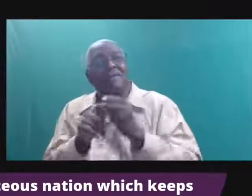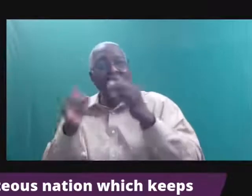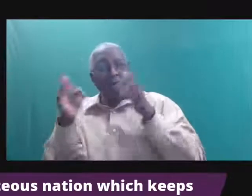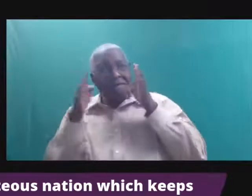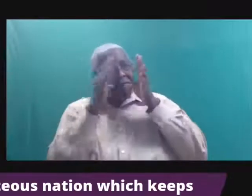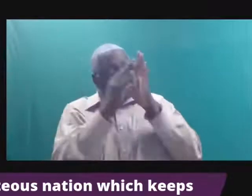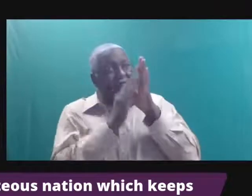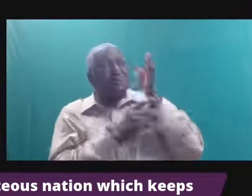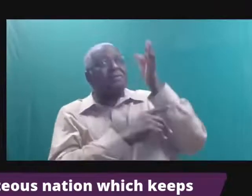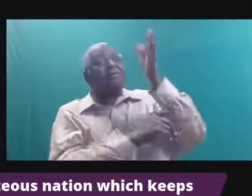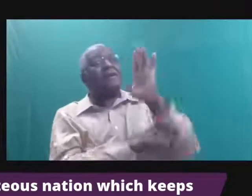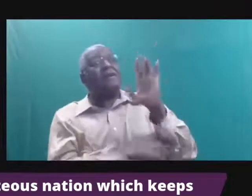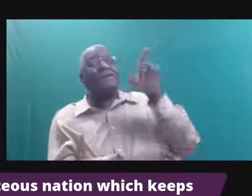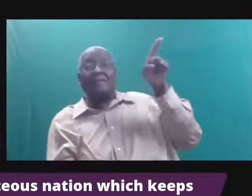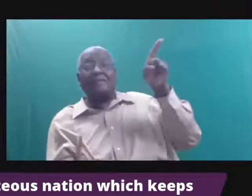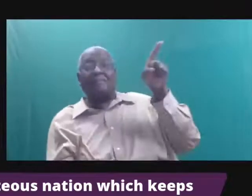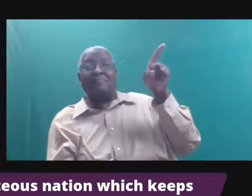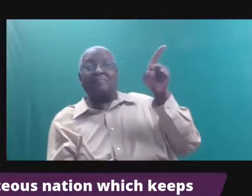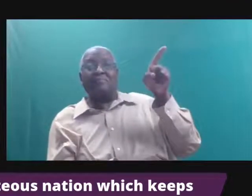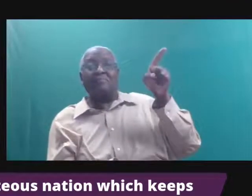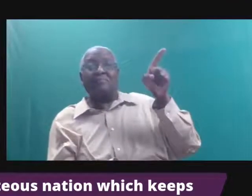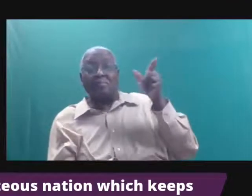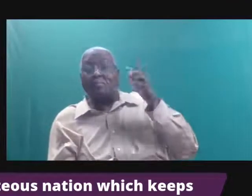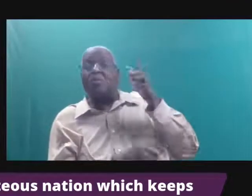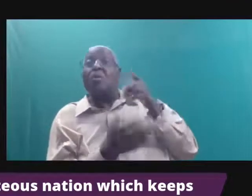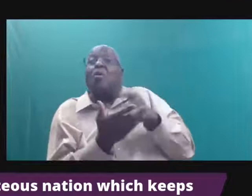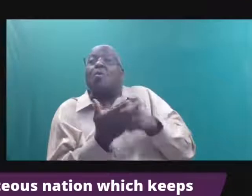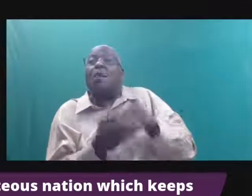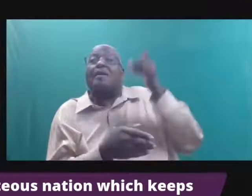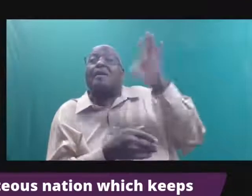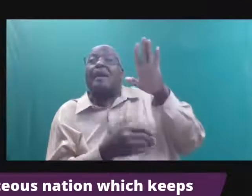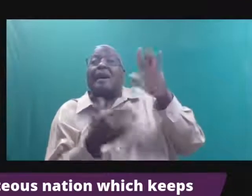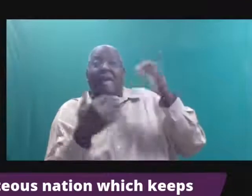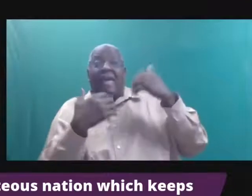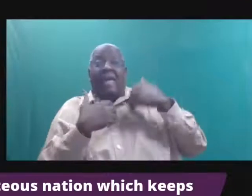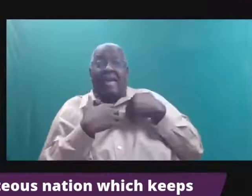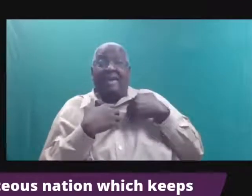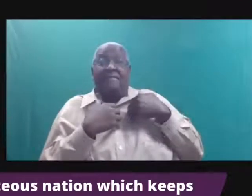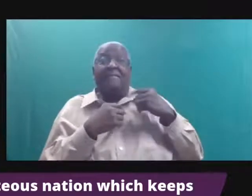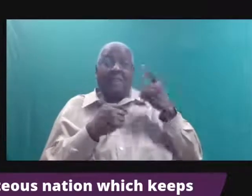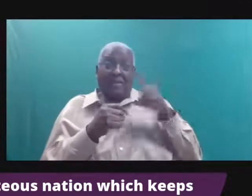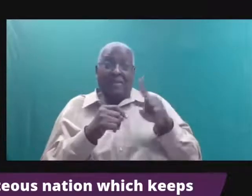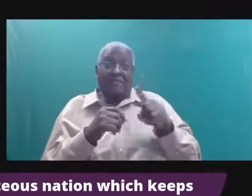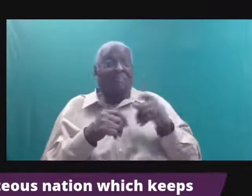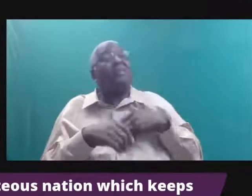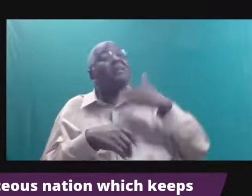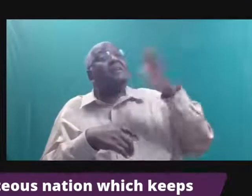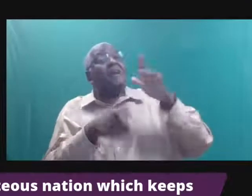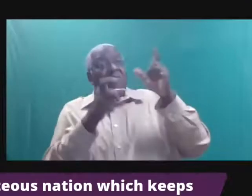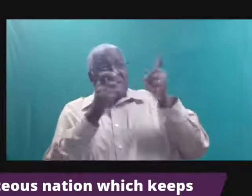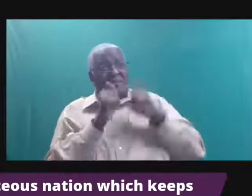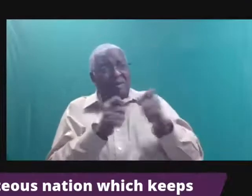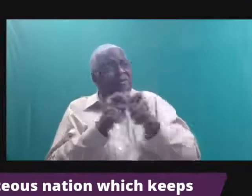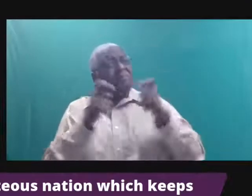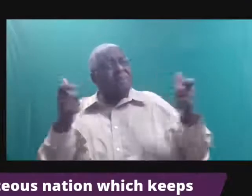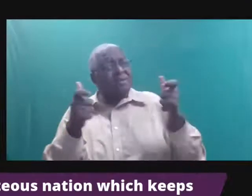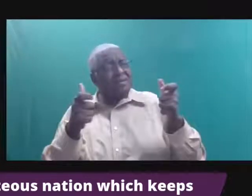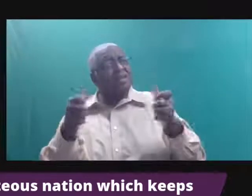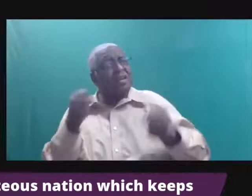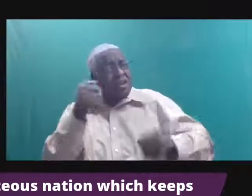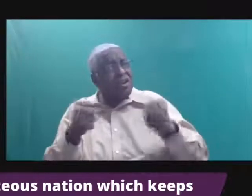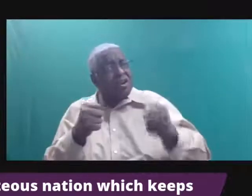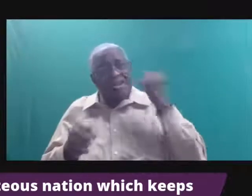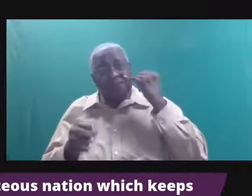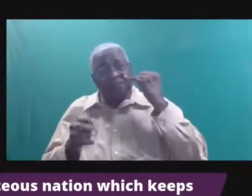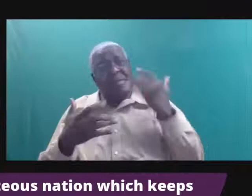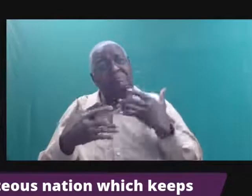woo, it is for me. If God wanted me to have a bigger car, he would have gave me a bigger car. If God wanted me to have a bigger house, he would have gave me